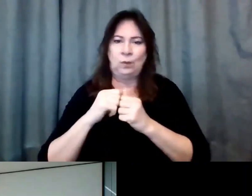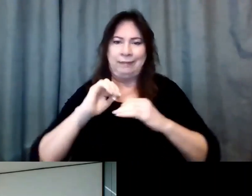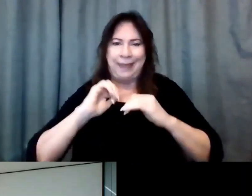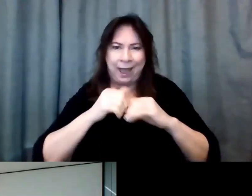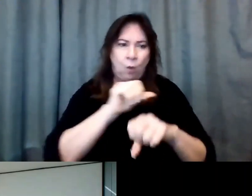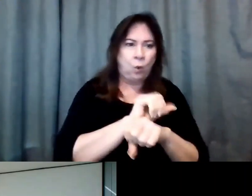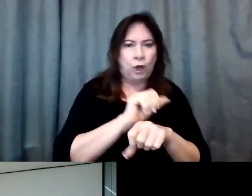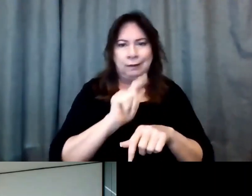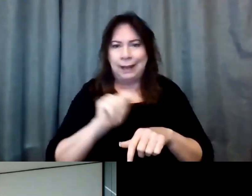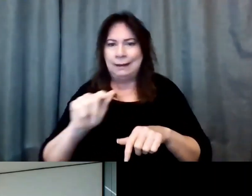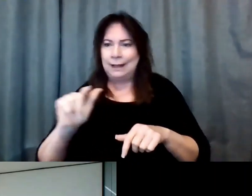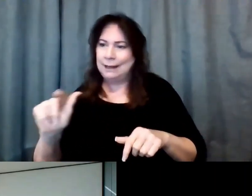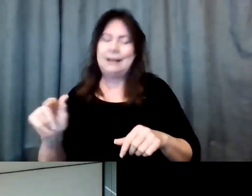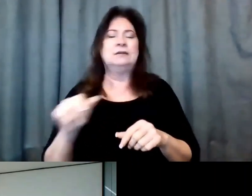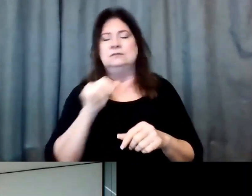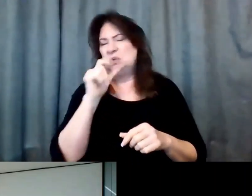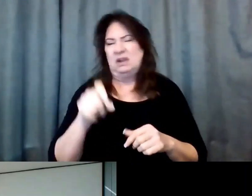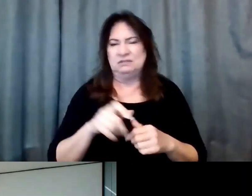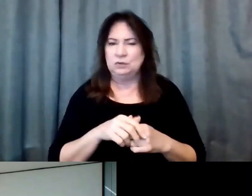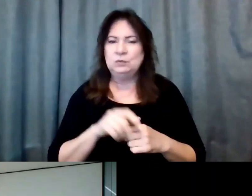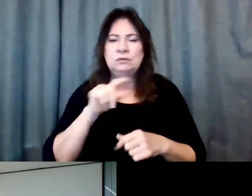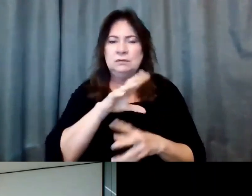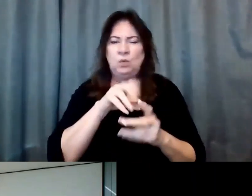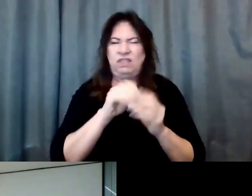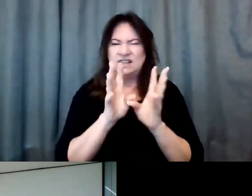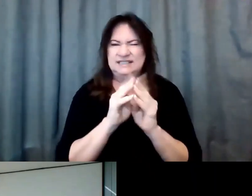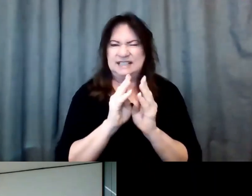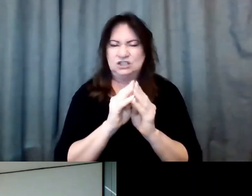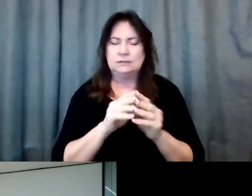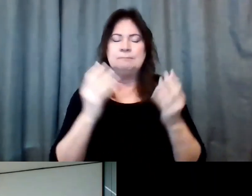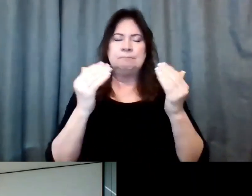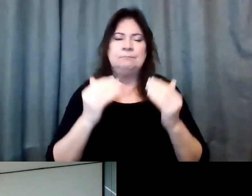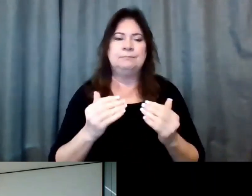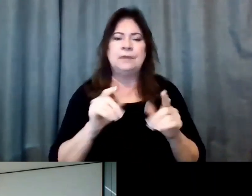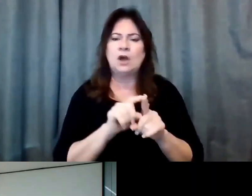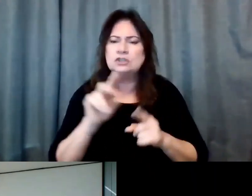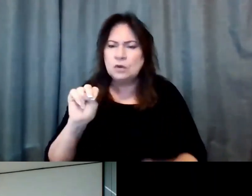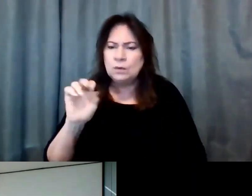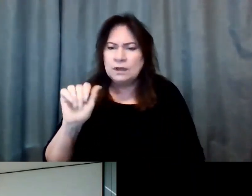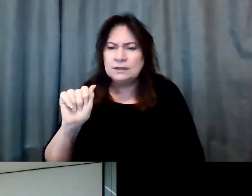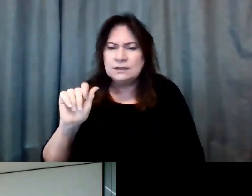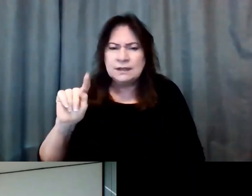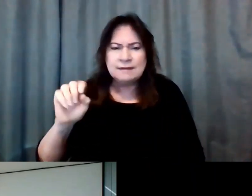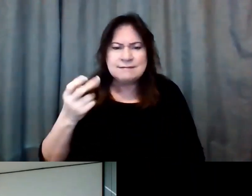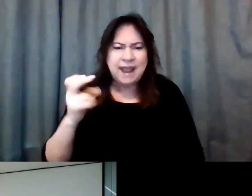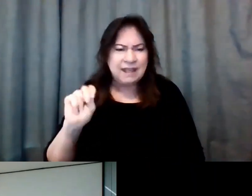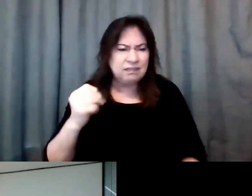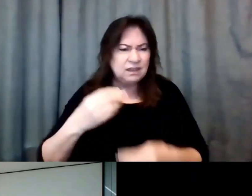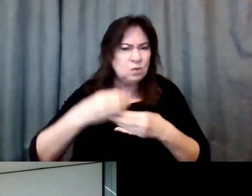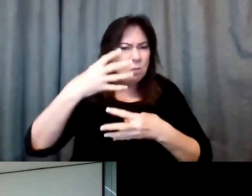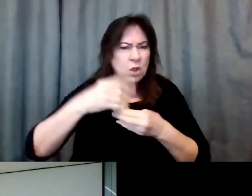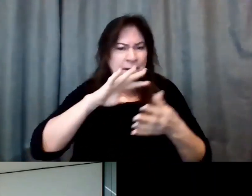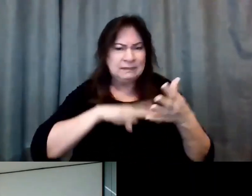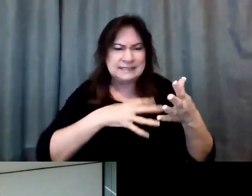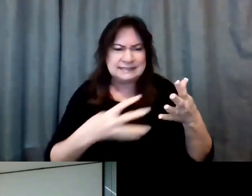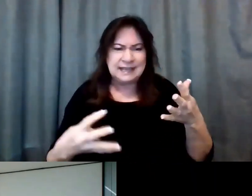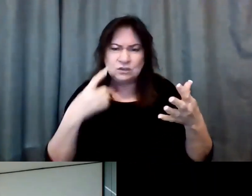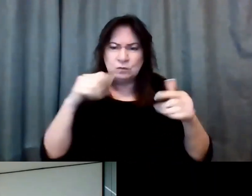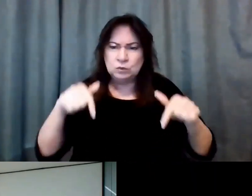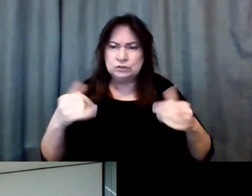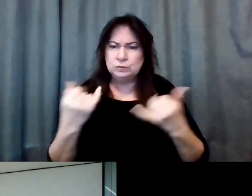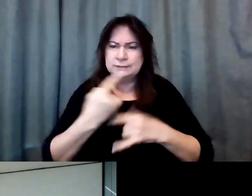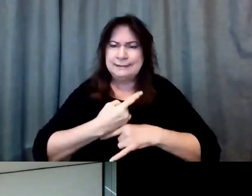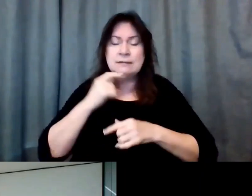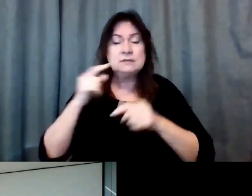as a participant in a session. We will also, Nathan, do you want to bring that agenda up for one moment? It's